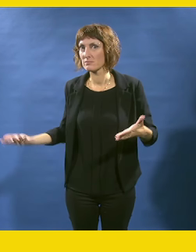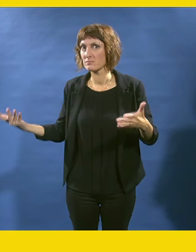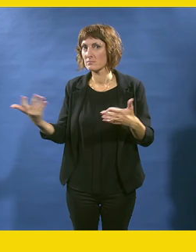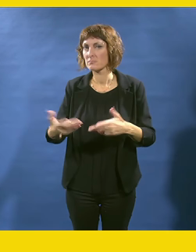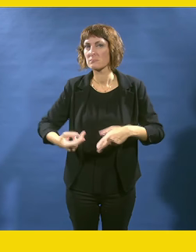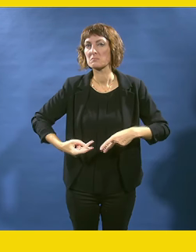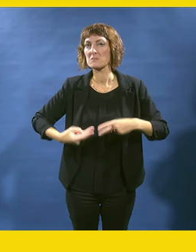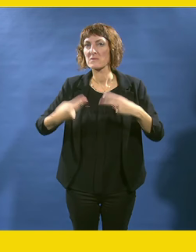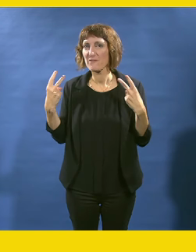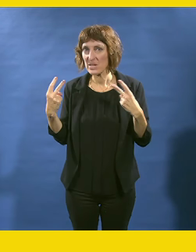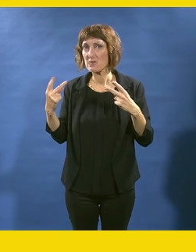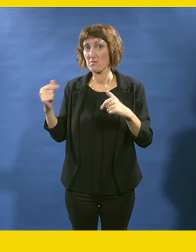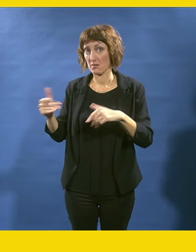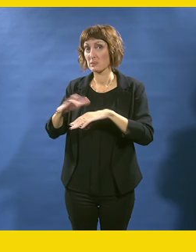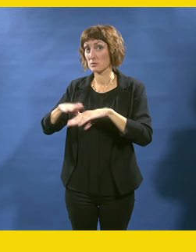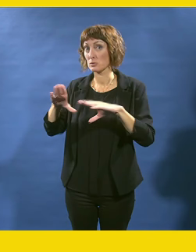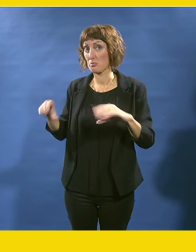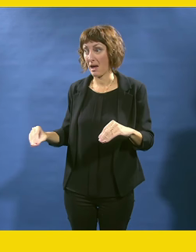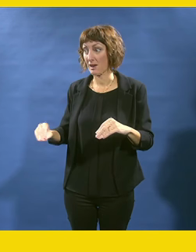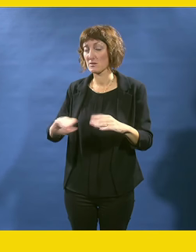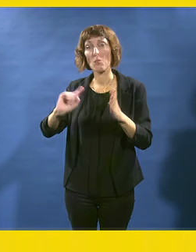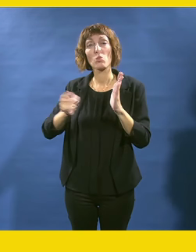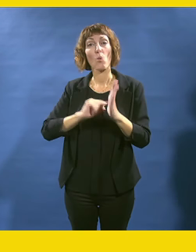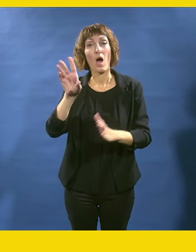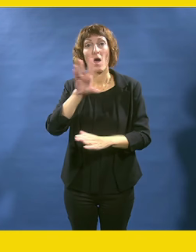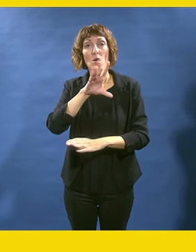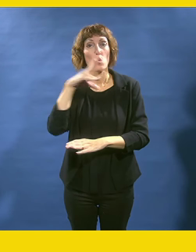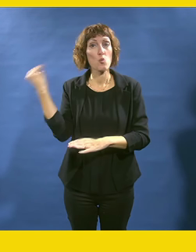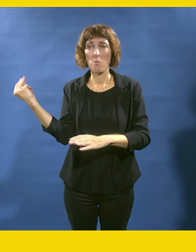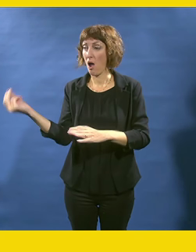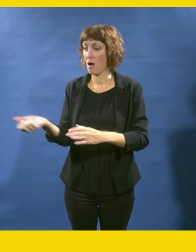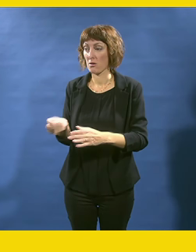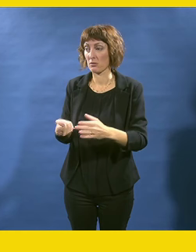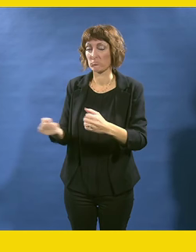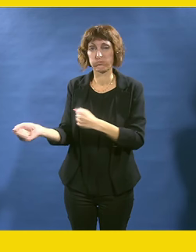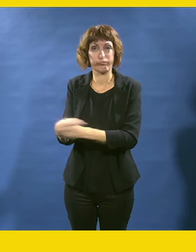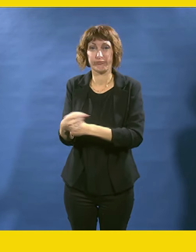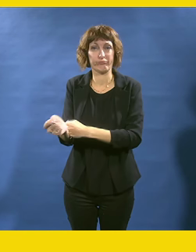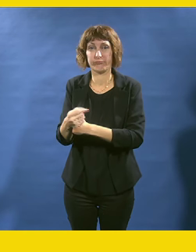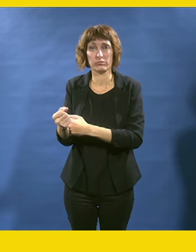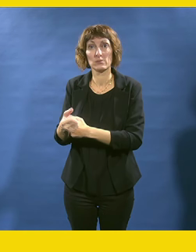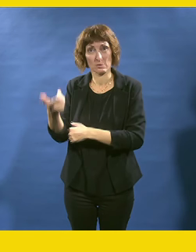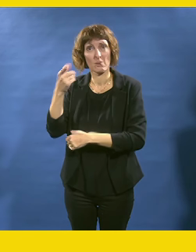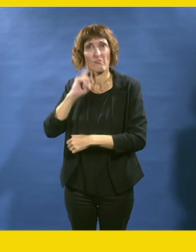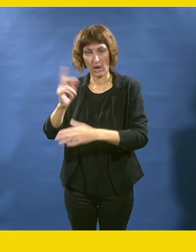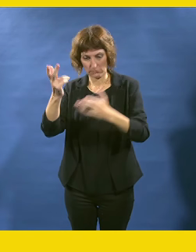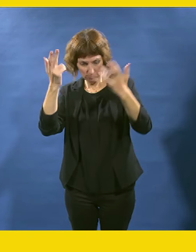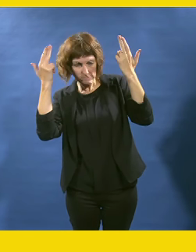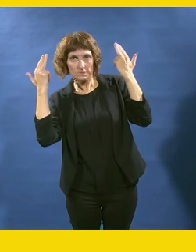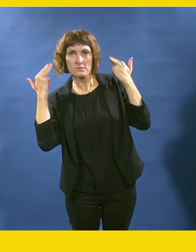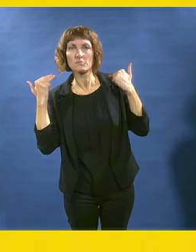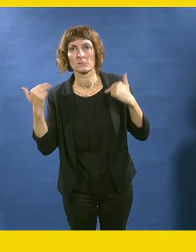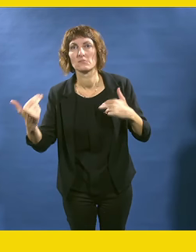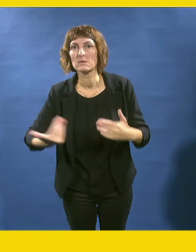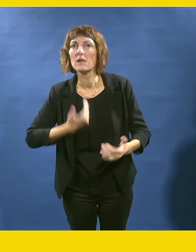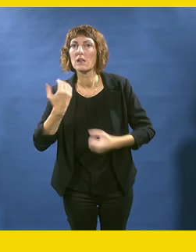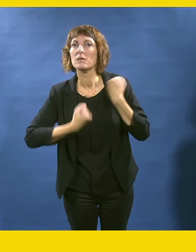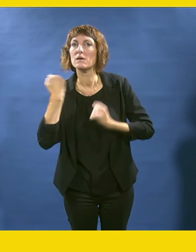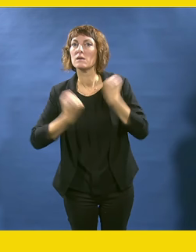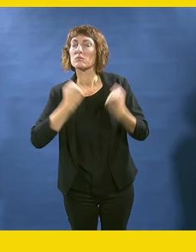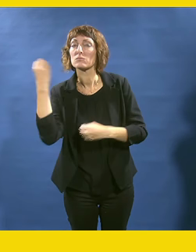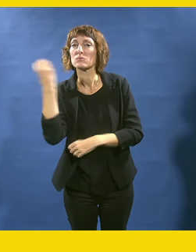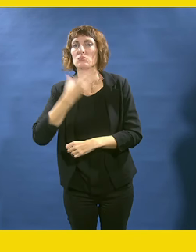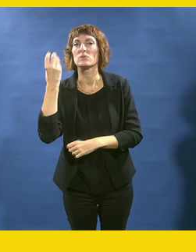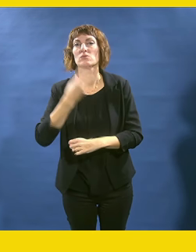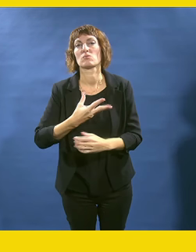face physical and psychological violence simply to assert their rights.